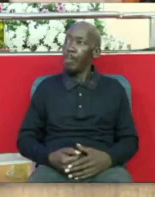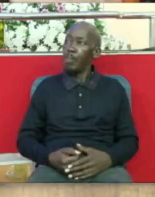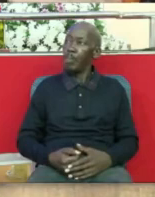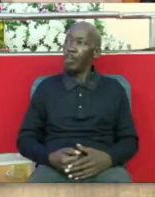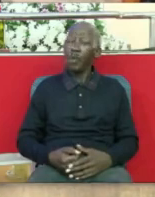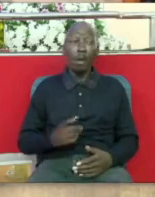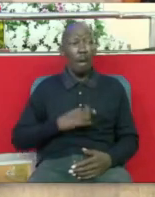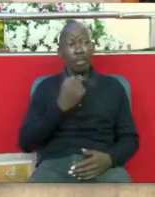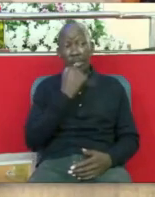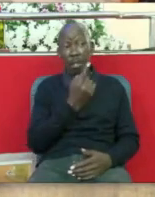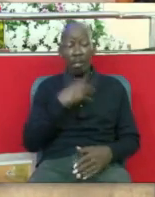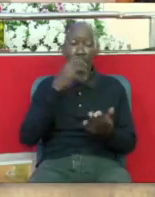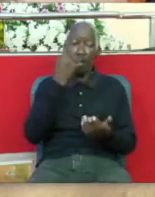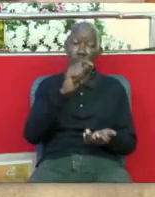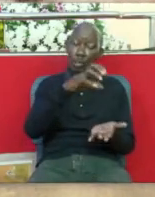And I'm saying there are situations.